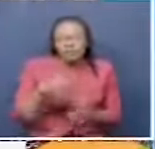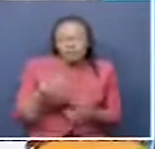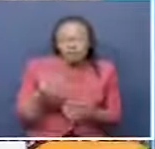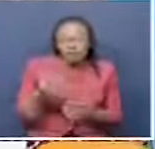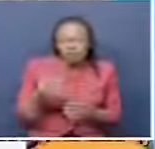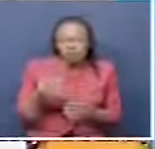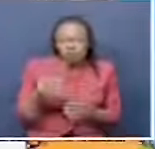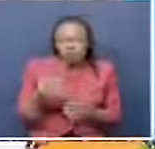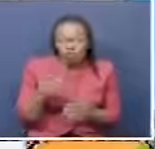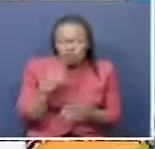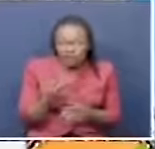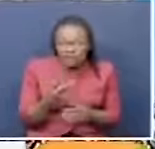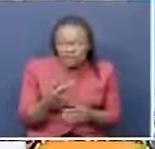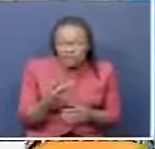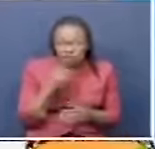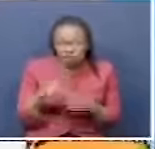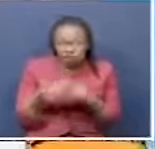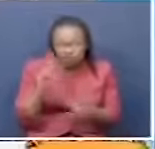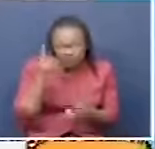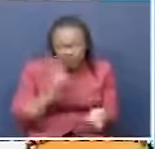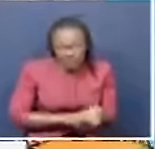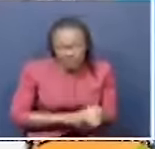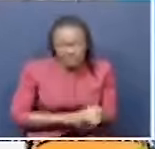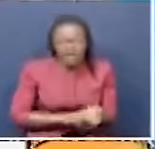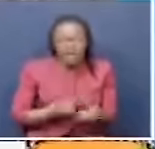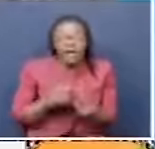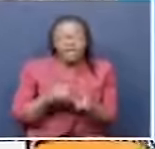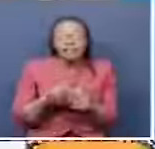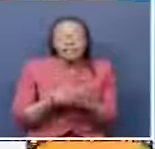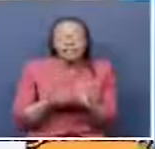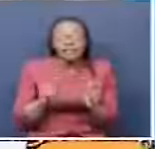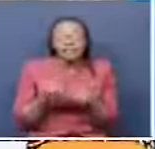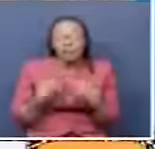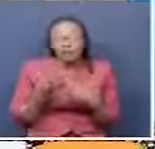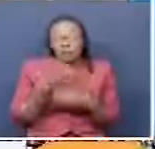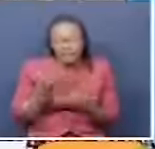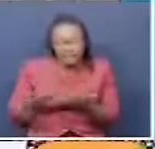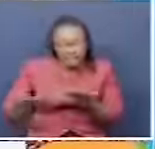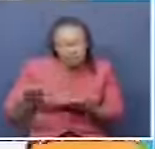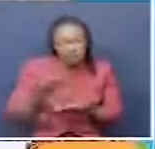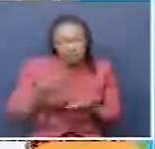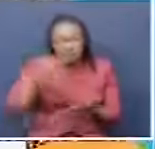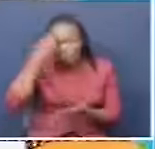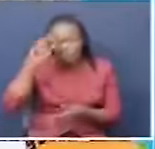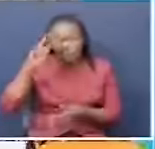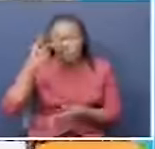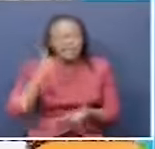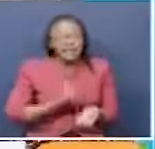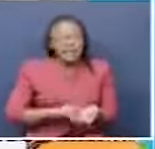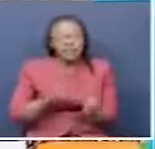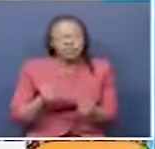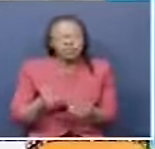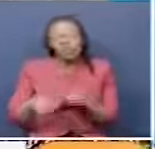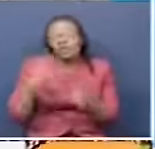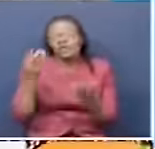now have a better conversation, better negotiations within CORD, because now the second round looks easier to win than the